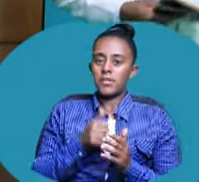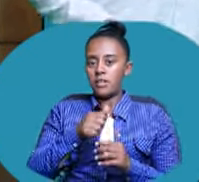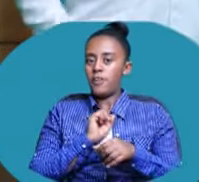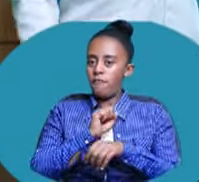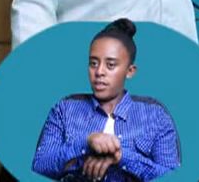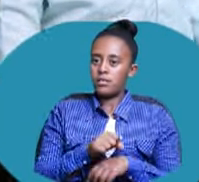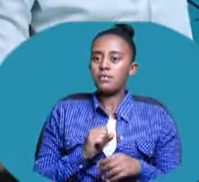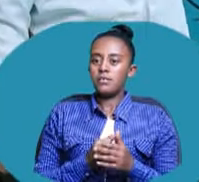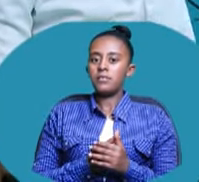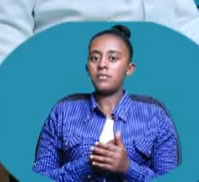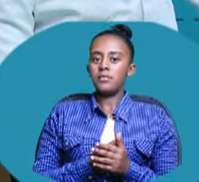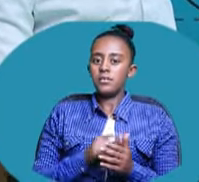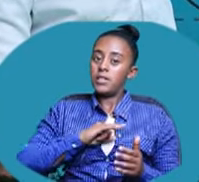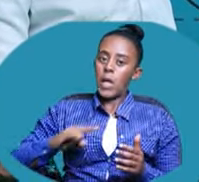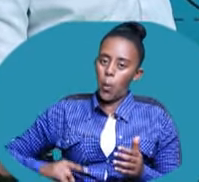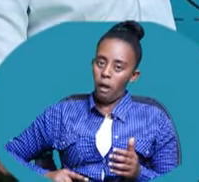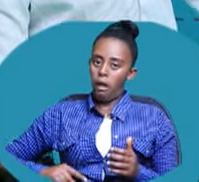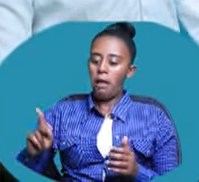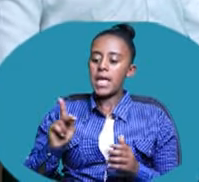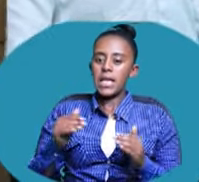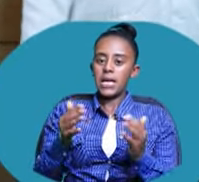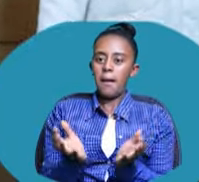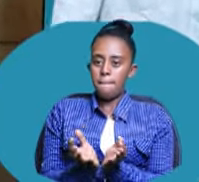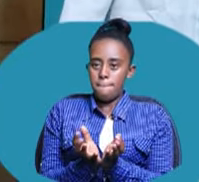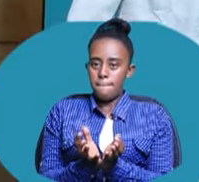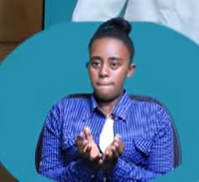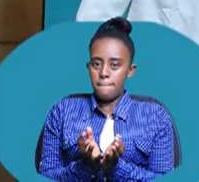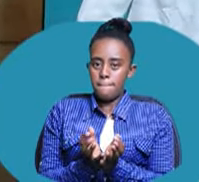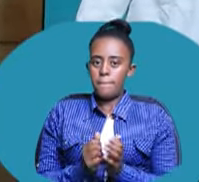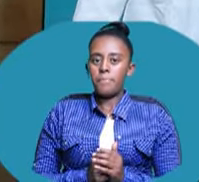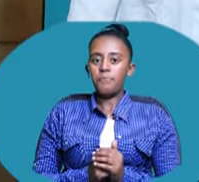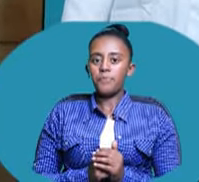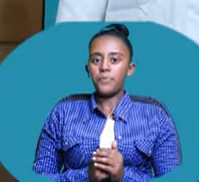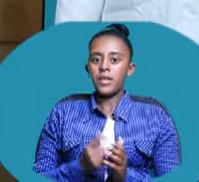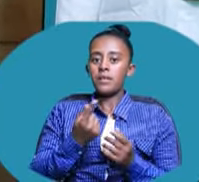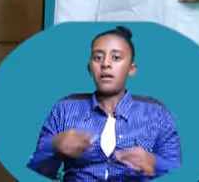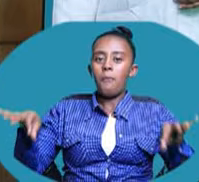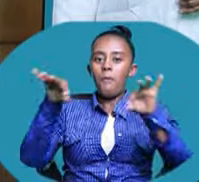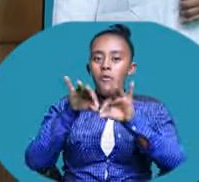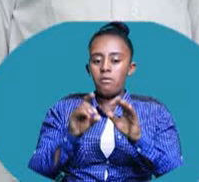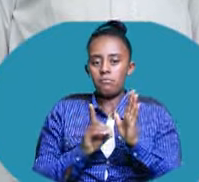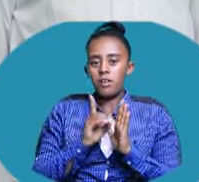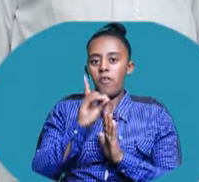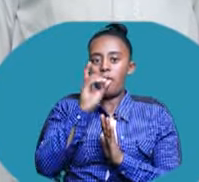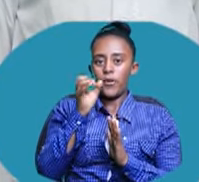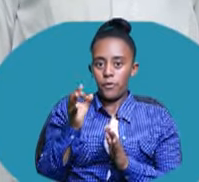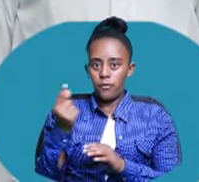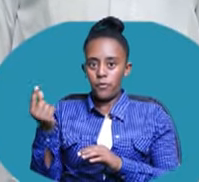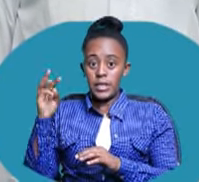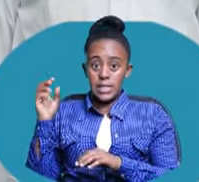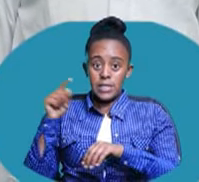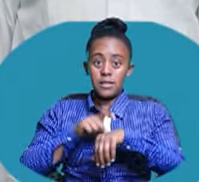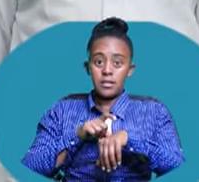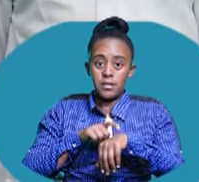defeats Zagwe kingdom. During Yekuno Amlak, the important development was the time was he